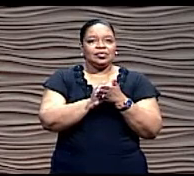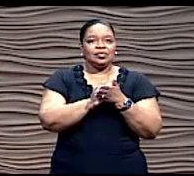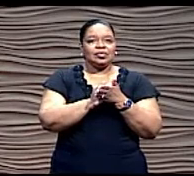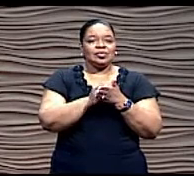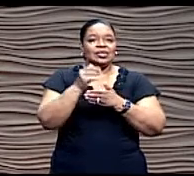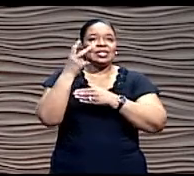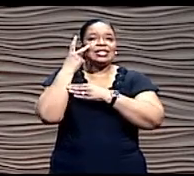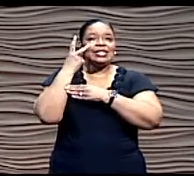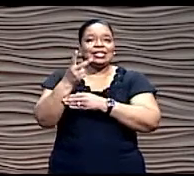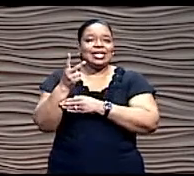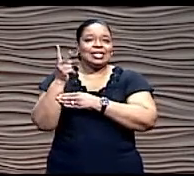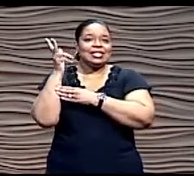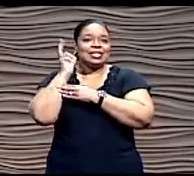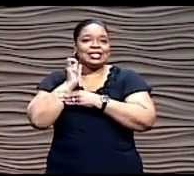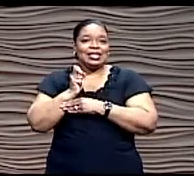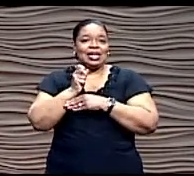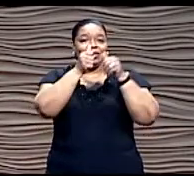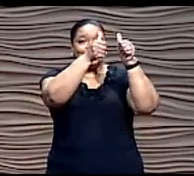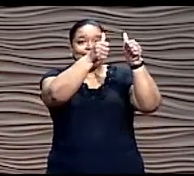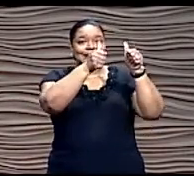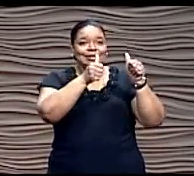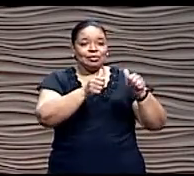sight, sound, and symbol,